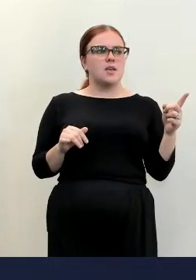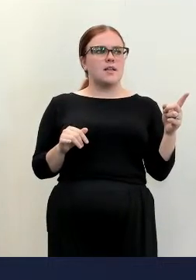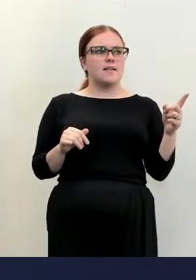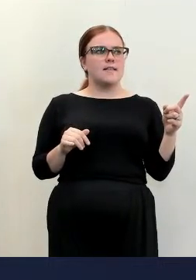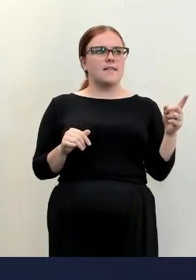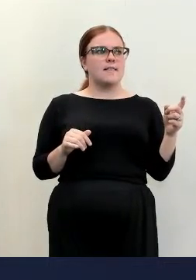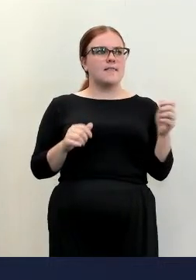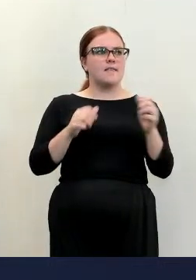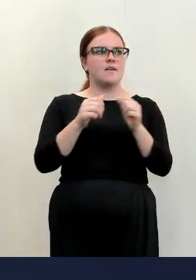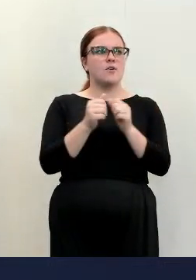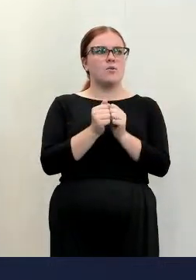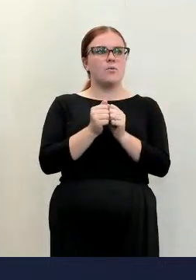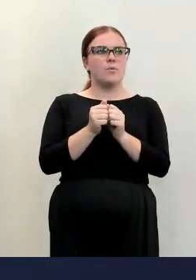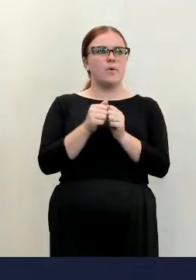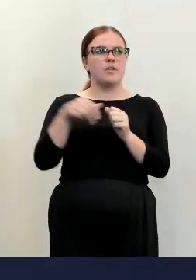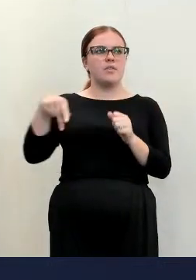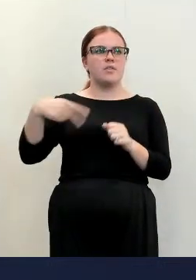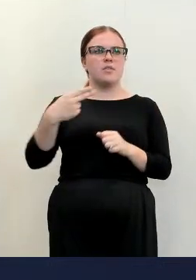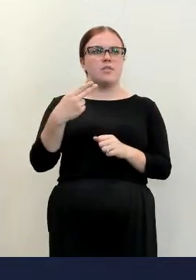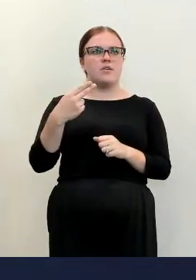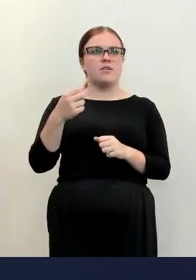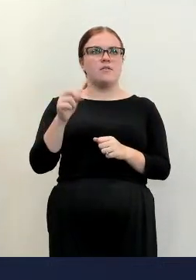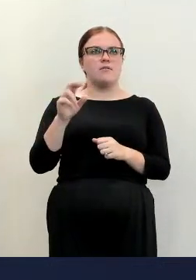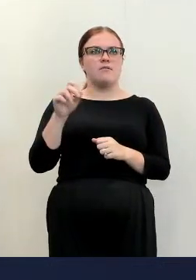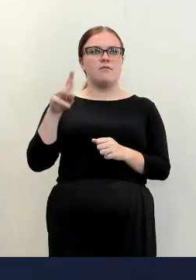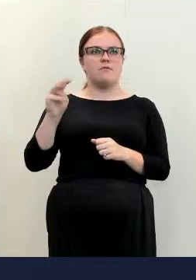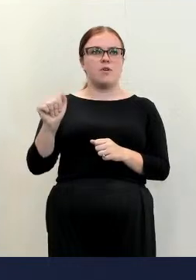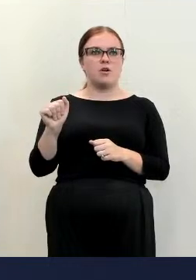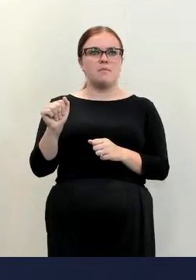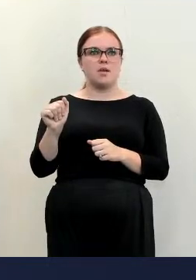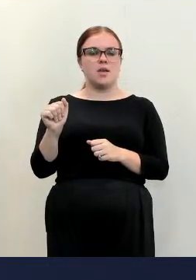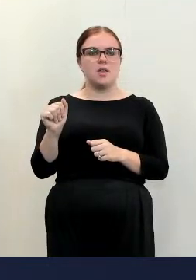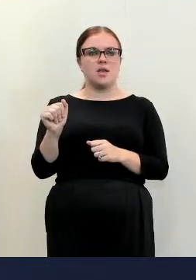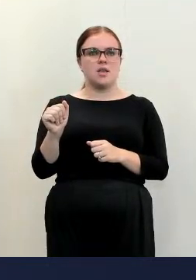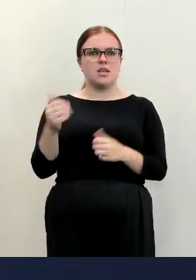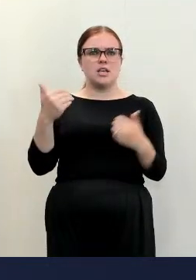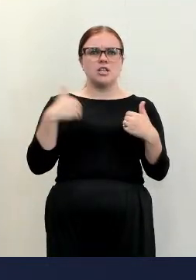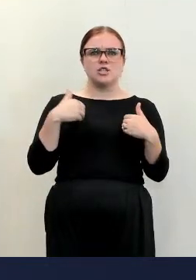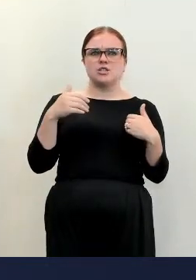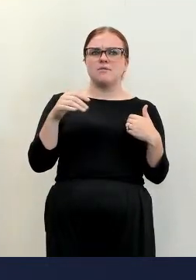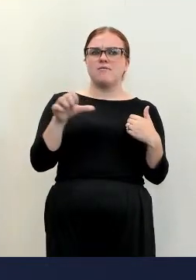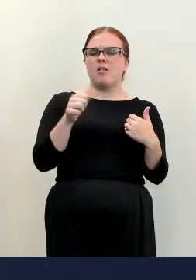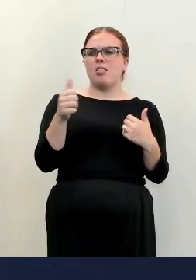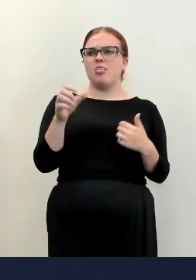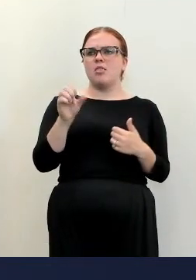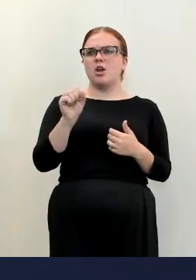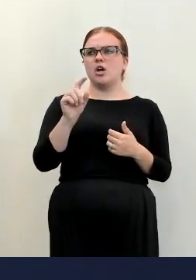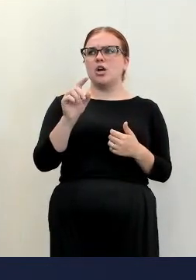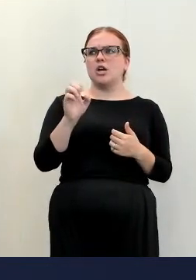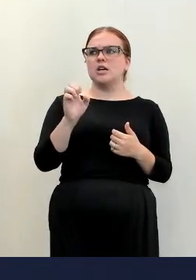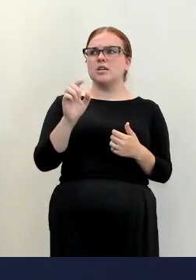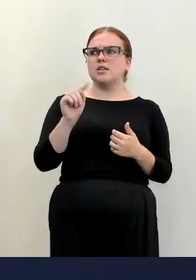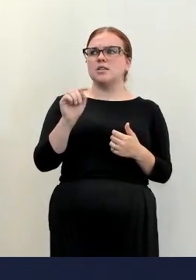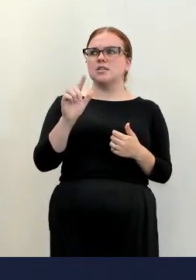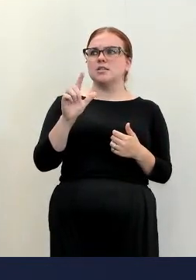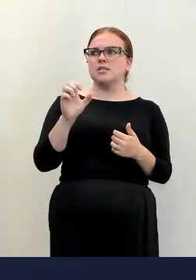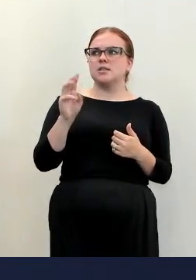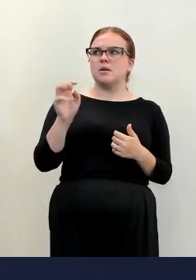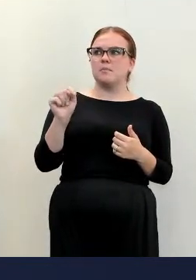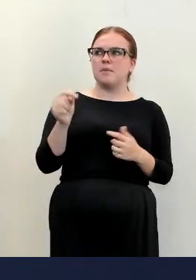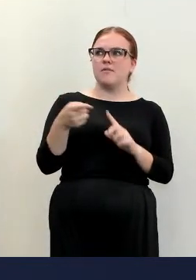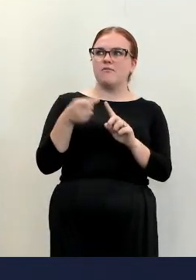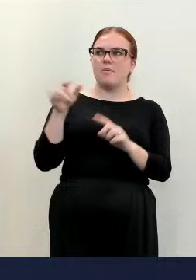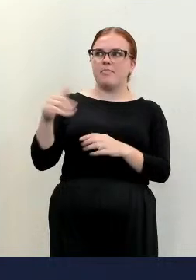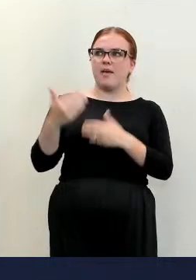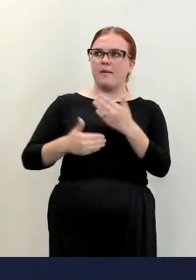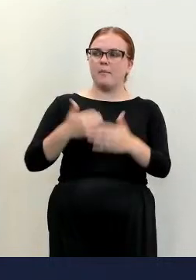Purdue Pharma ruling, does the county have a better idea of how any settlement funds that you guys would have received are going to be impacted by